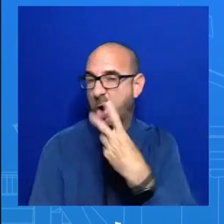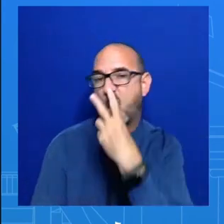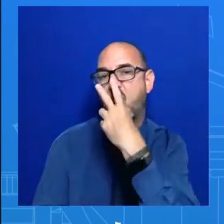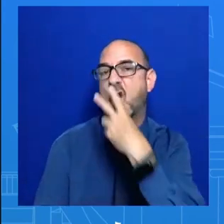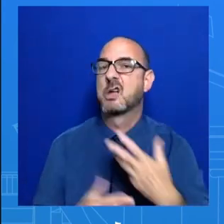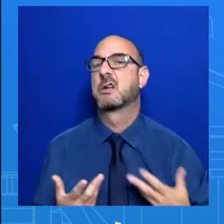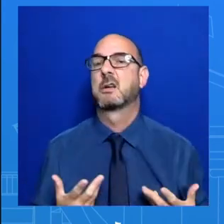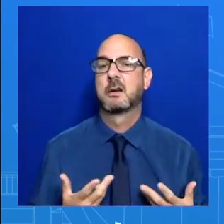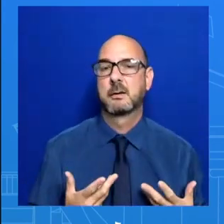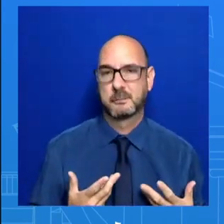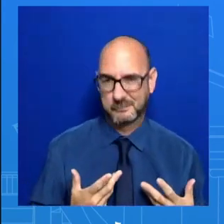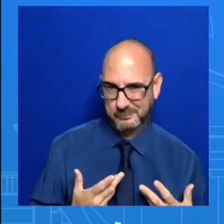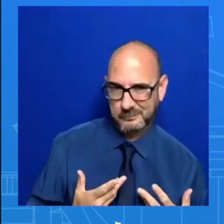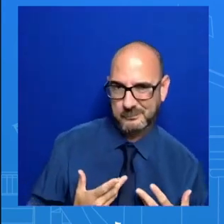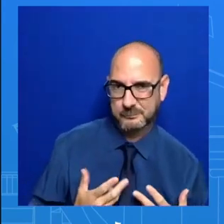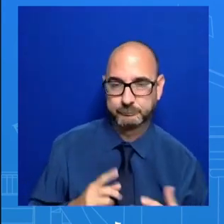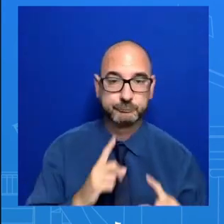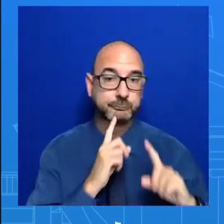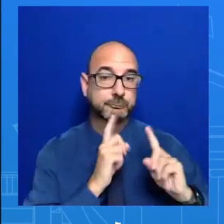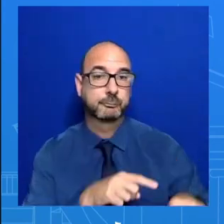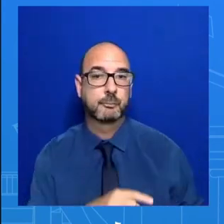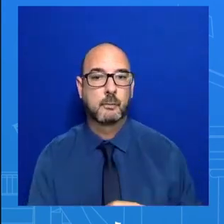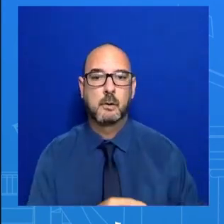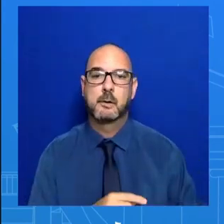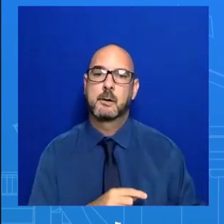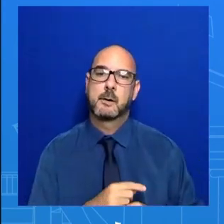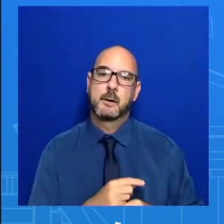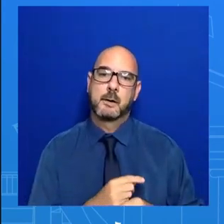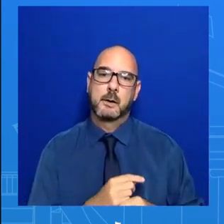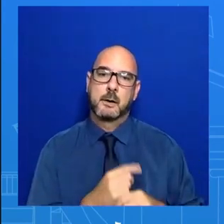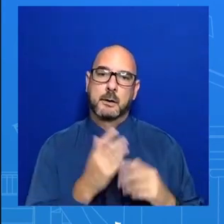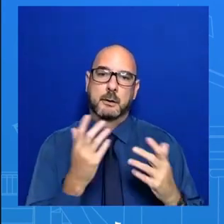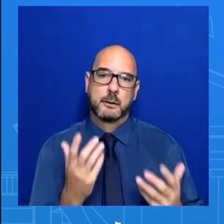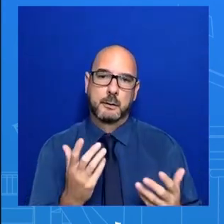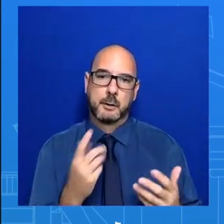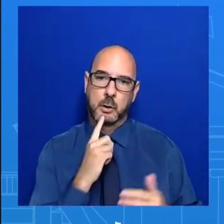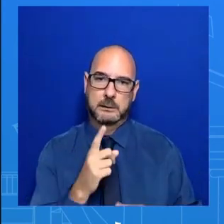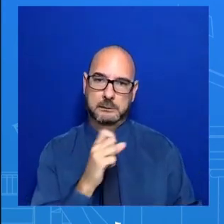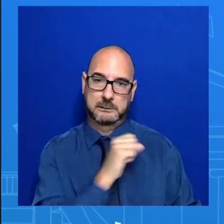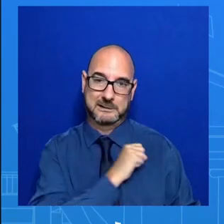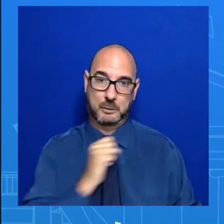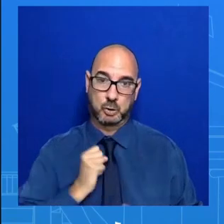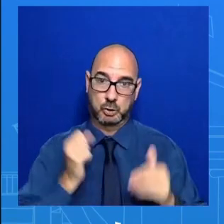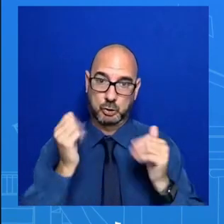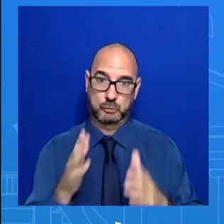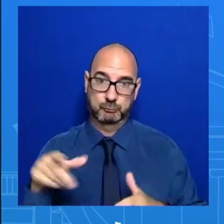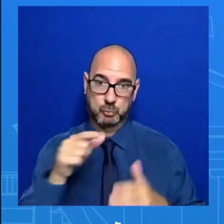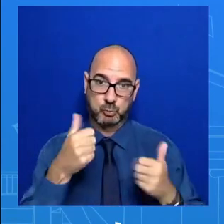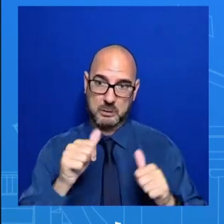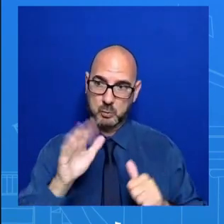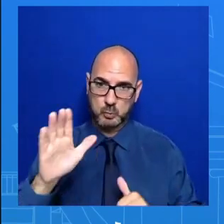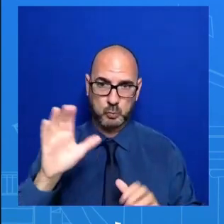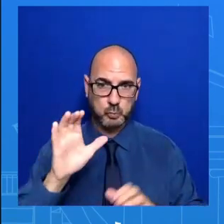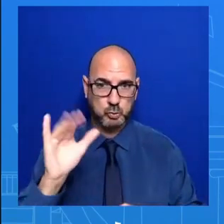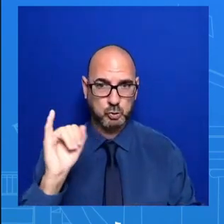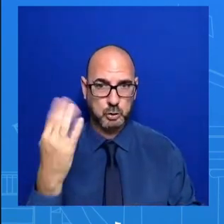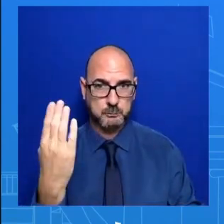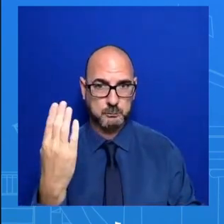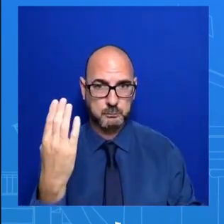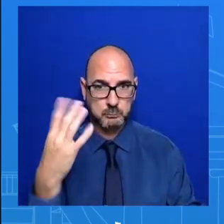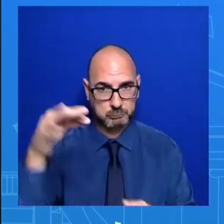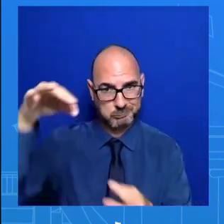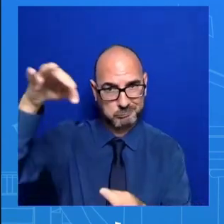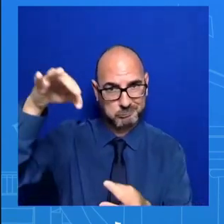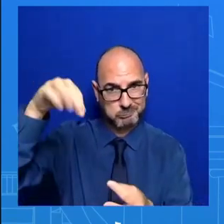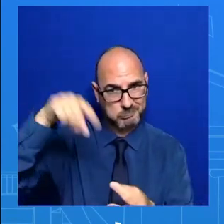when it sounds like Senator Schumer is trying to do his job and move forward a piece of legislation that had bipartisan